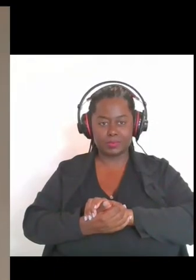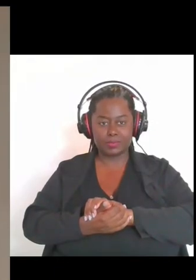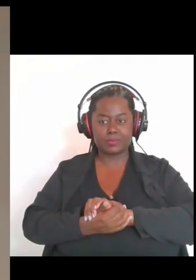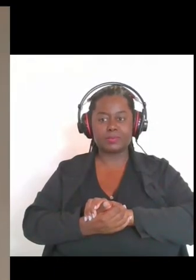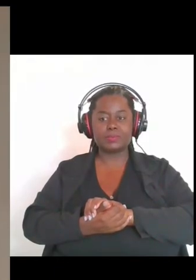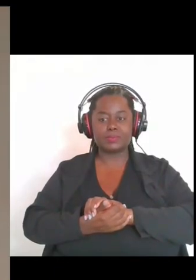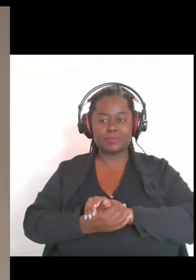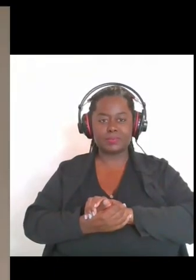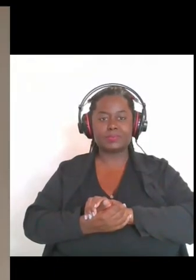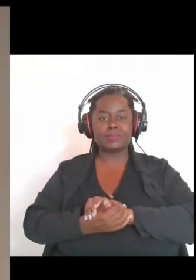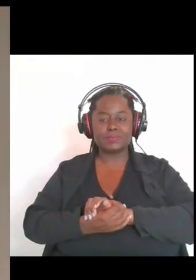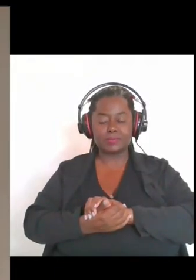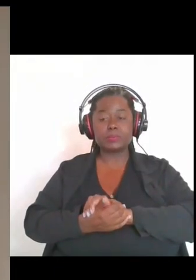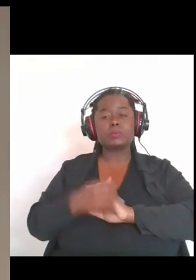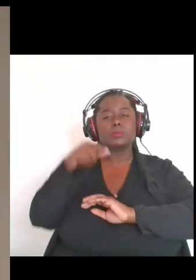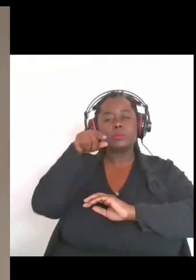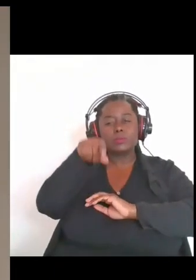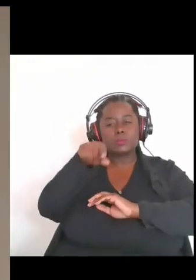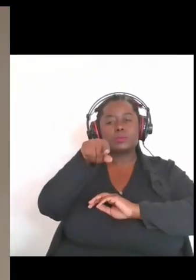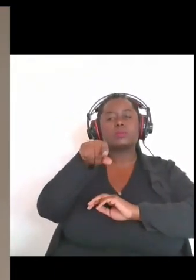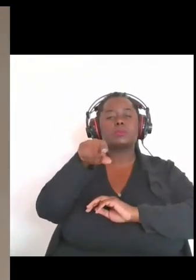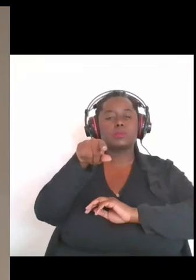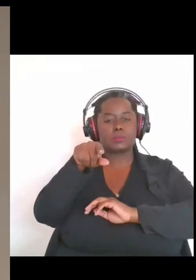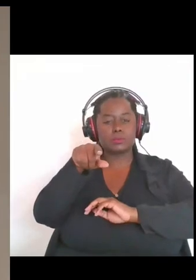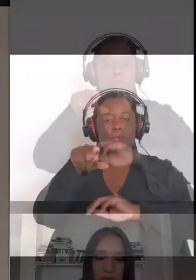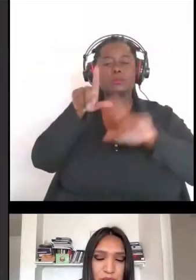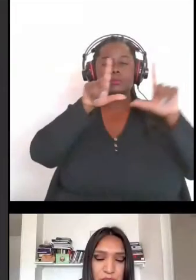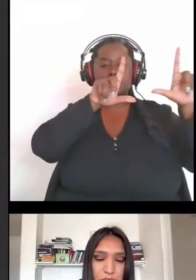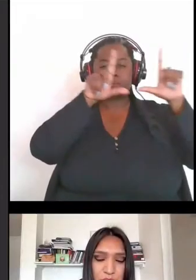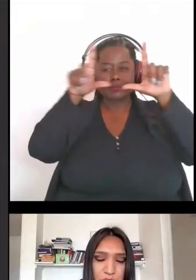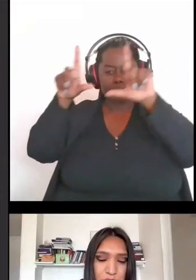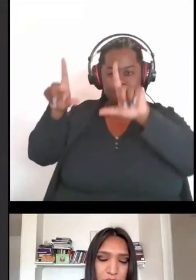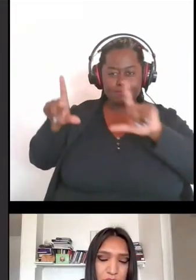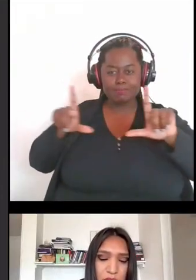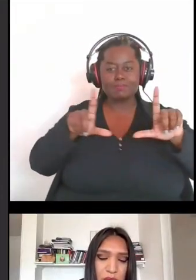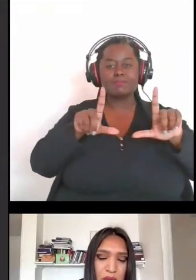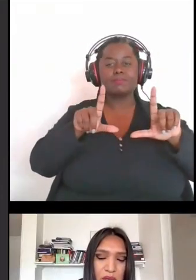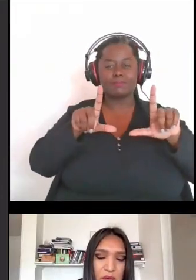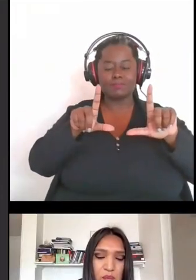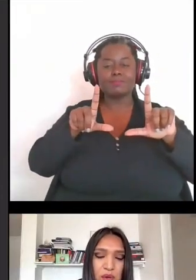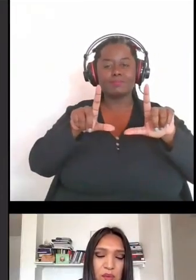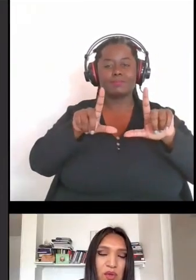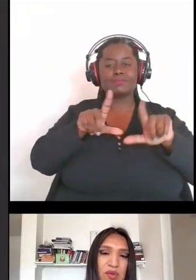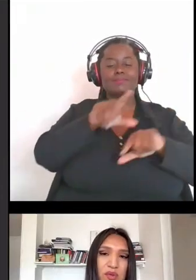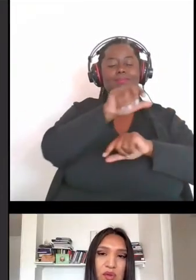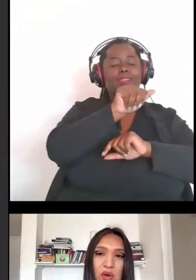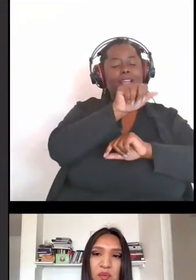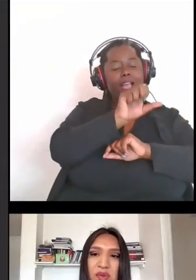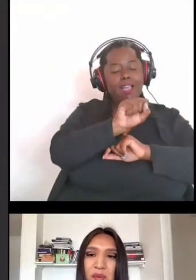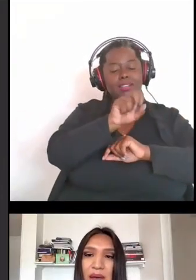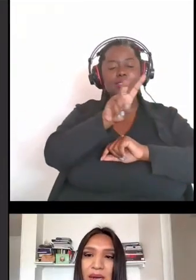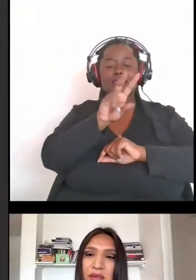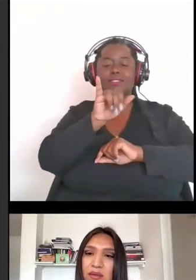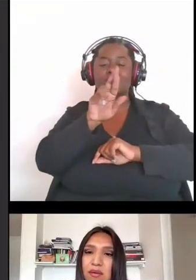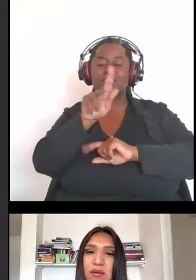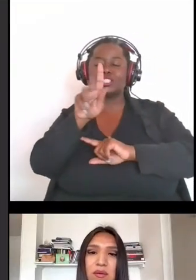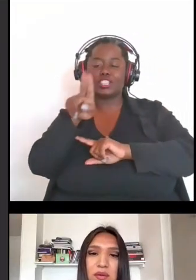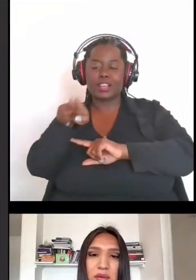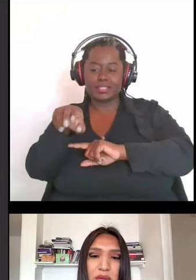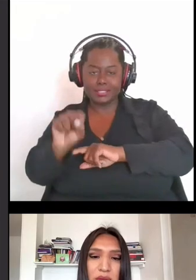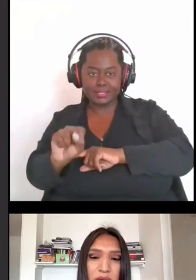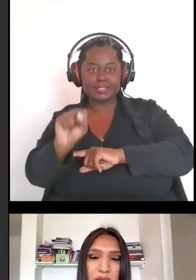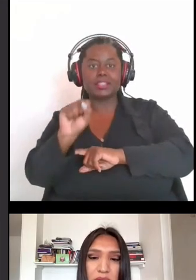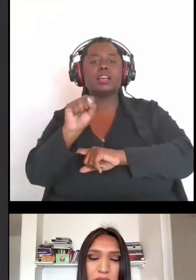English pieces in this work the virgins they are the